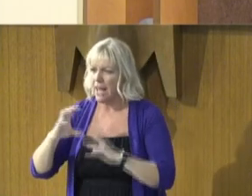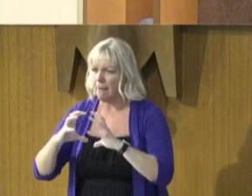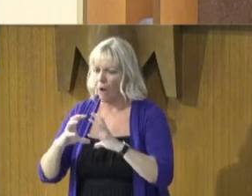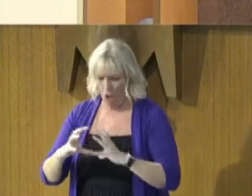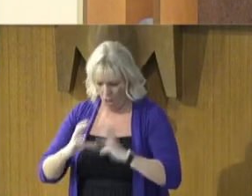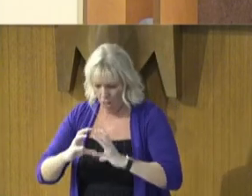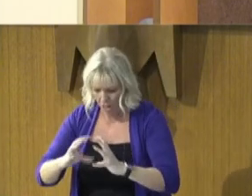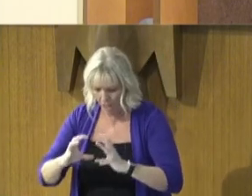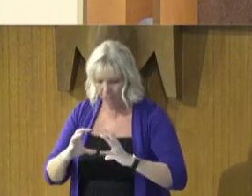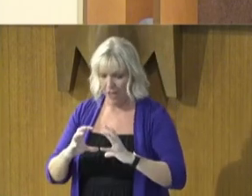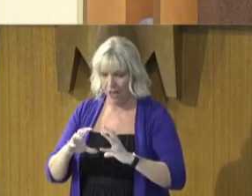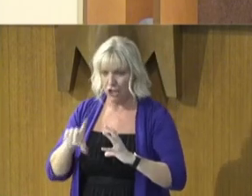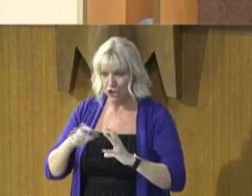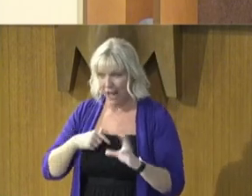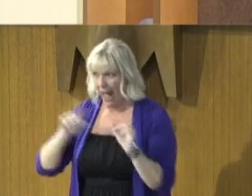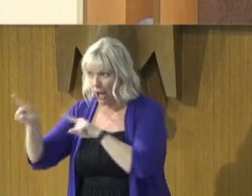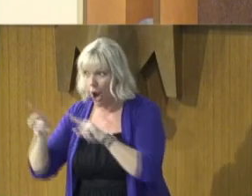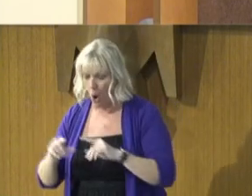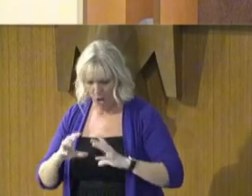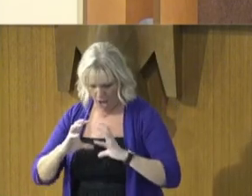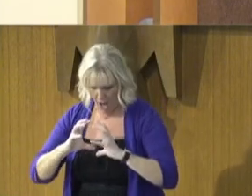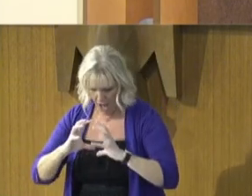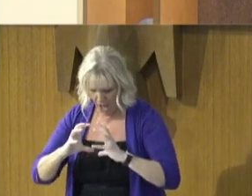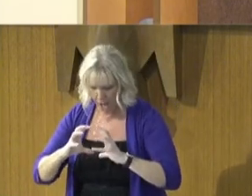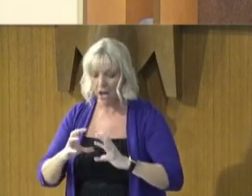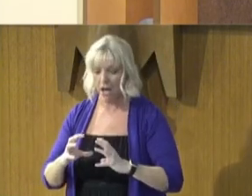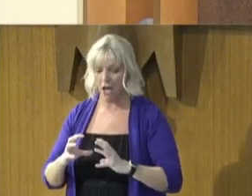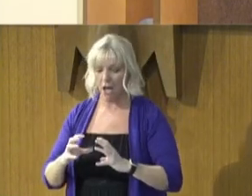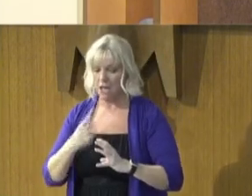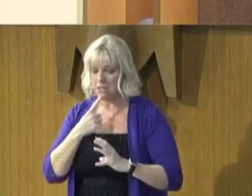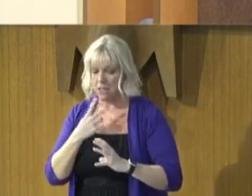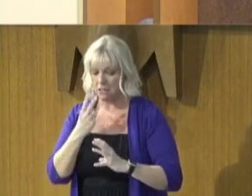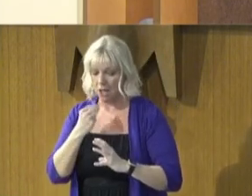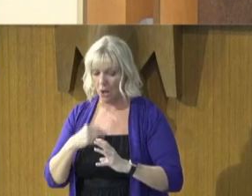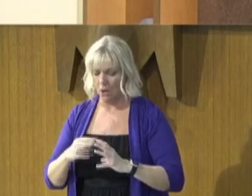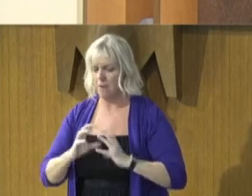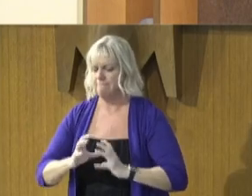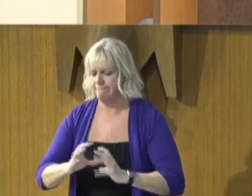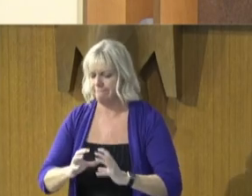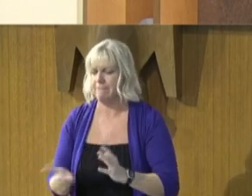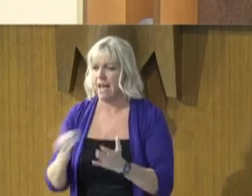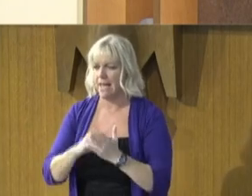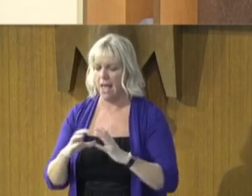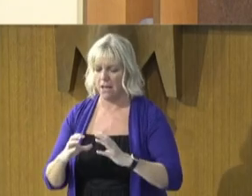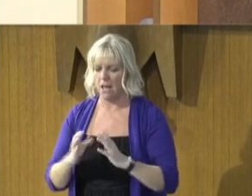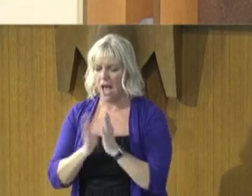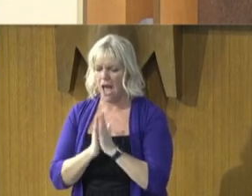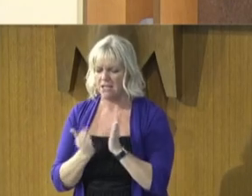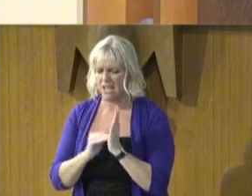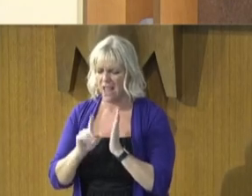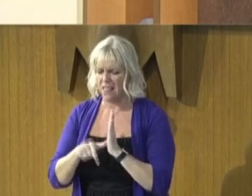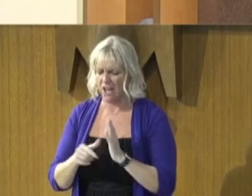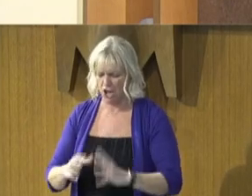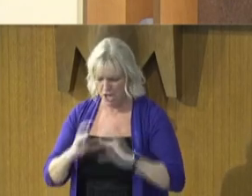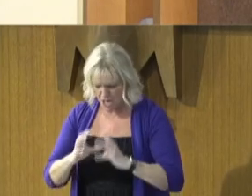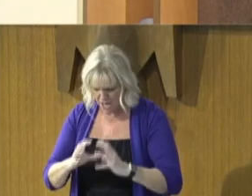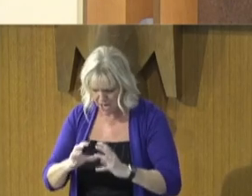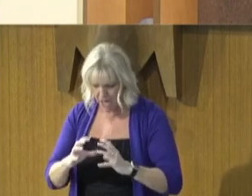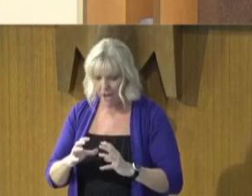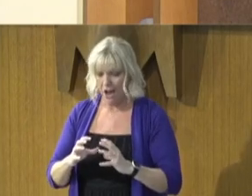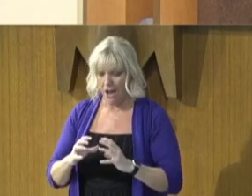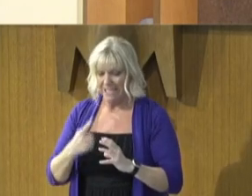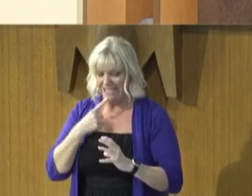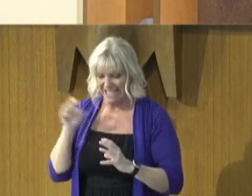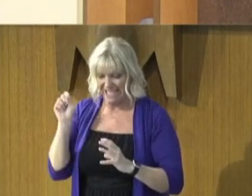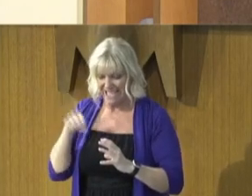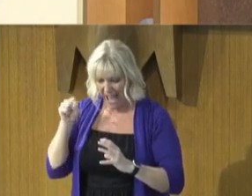Ramoth Gilead? My sources say no. Ask again later. Signs point